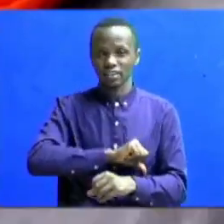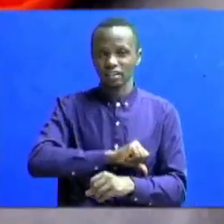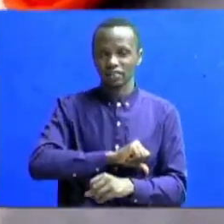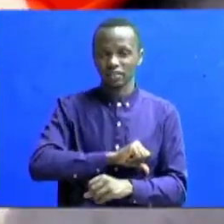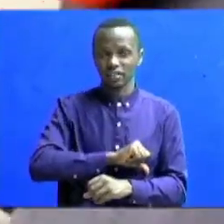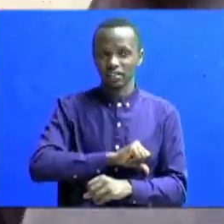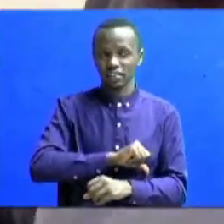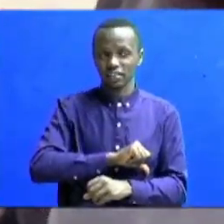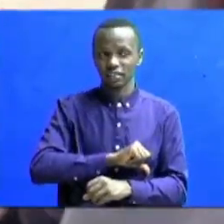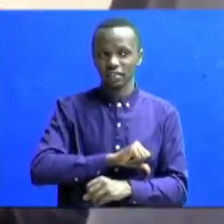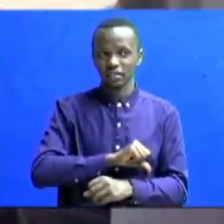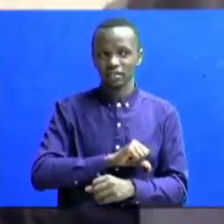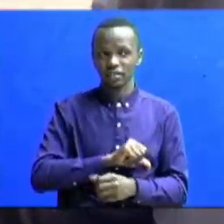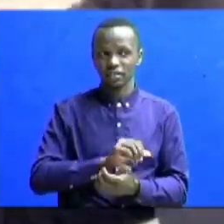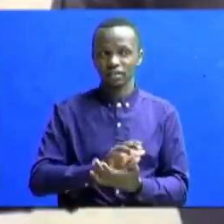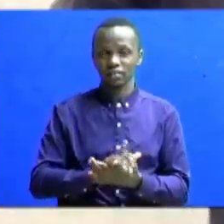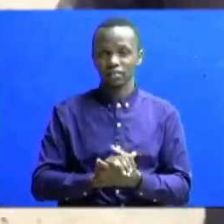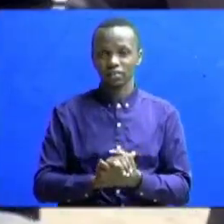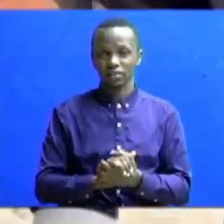Ravampera.